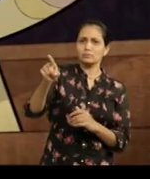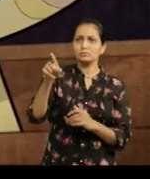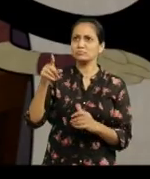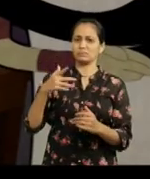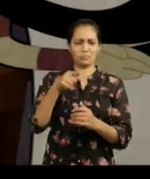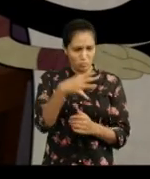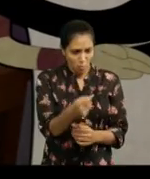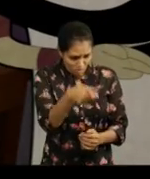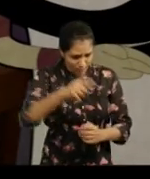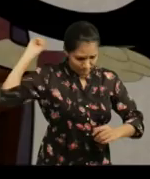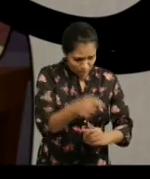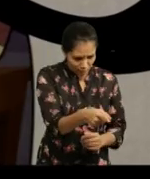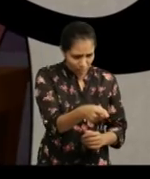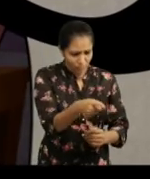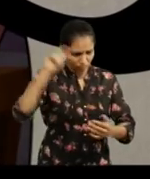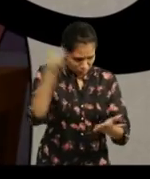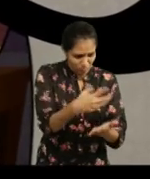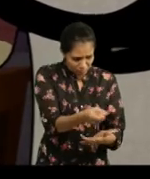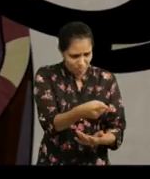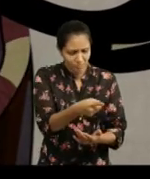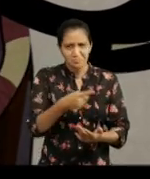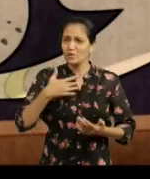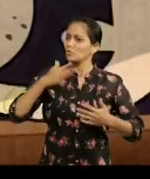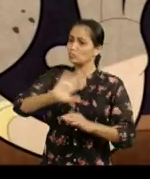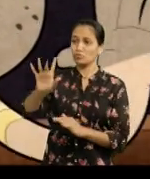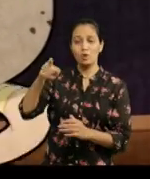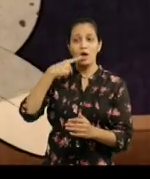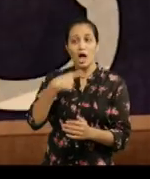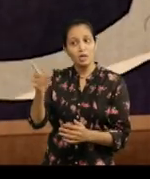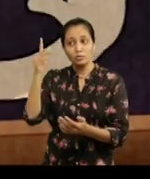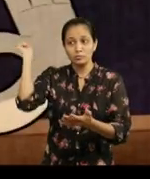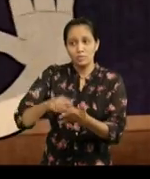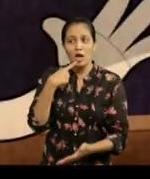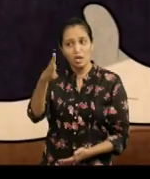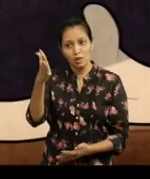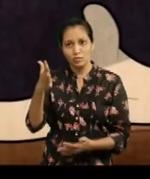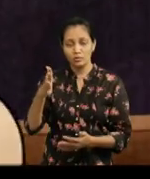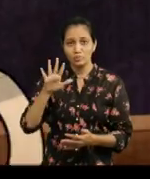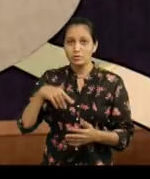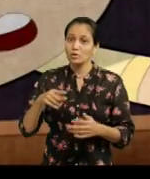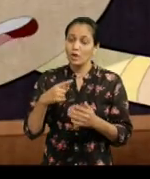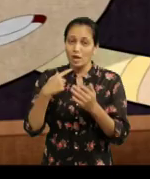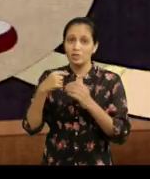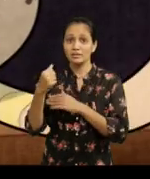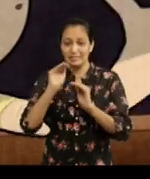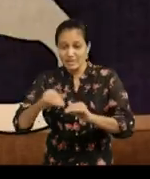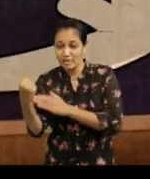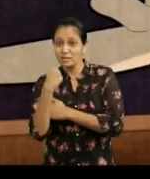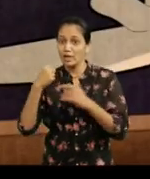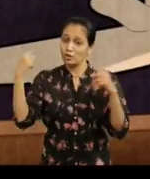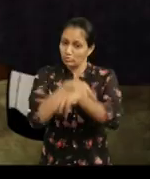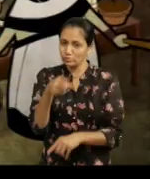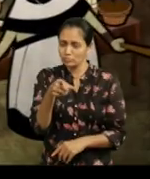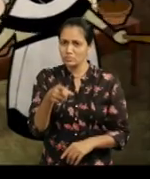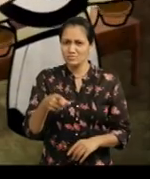Stop! What? Do you want the caning instead? No, teacher, you cannot hit us. It's against child